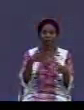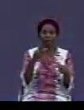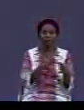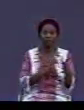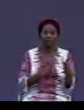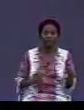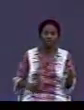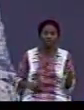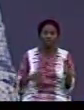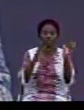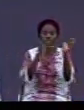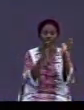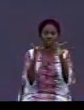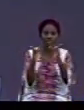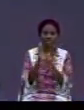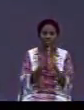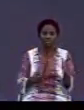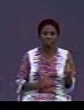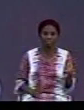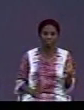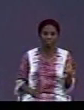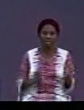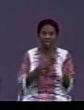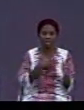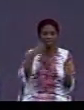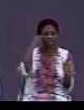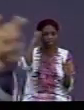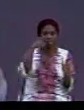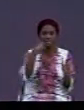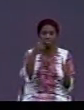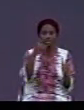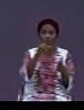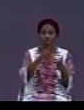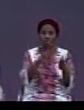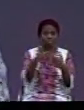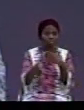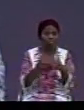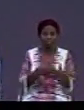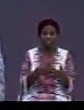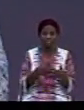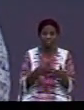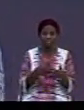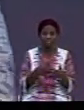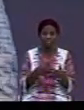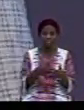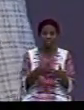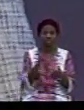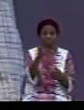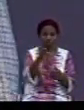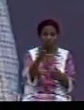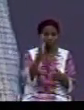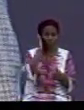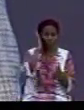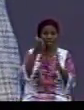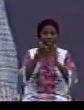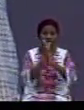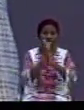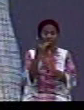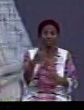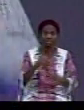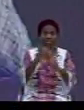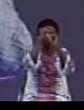Lord Jesus Christ. And he said, whatsoever you will ask the